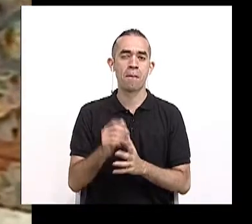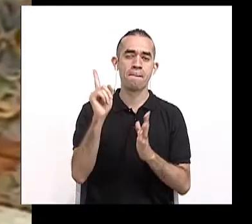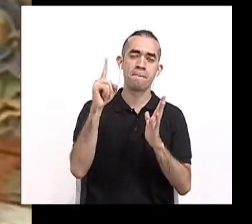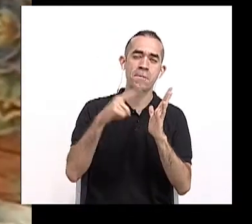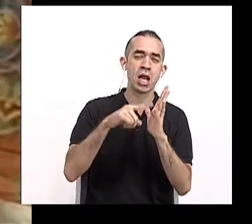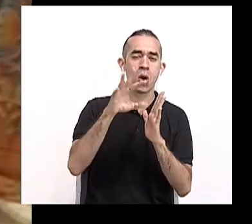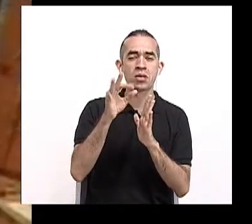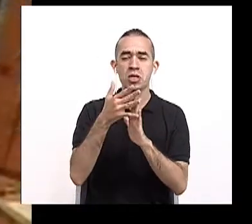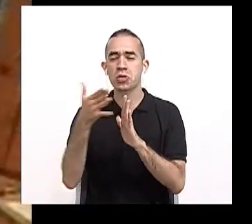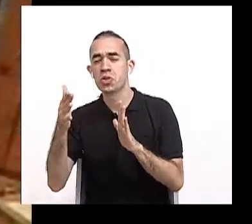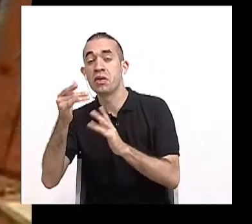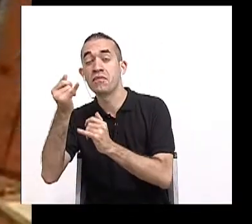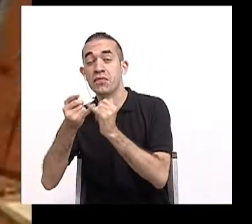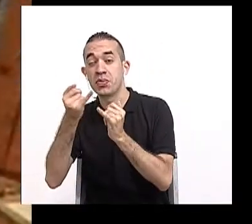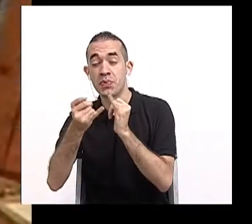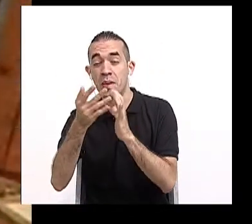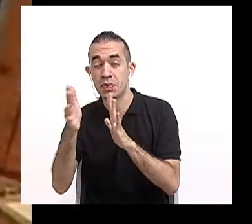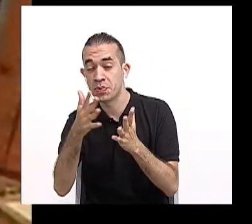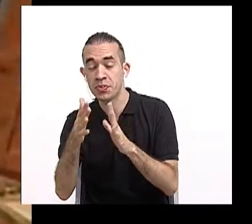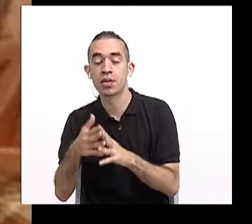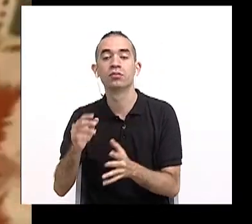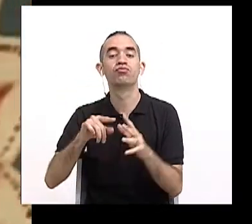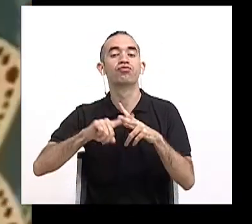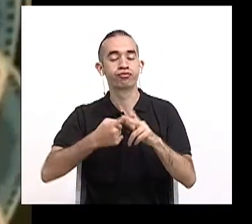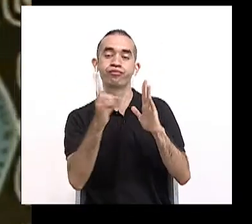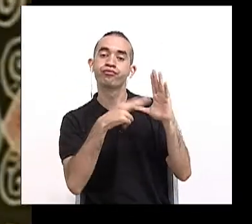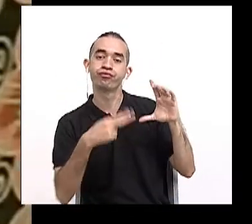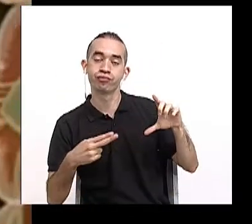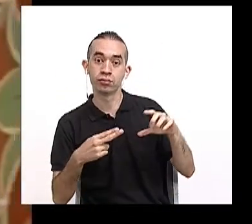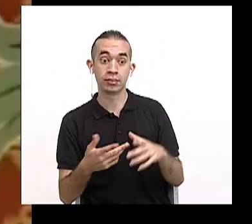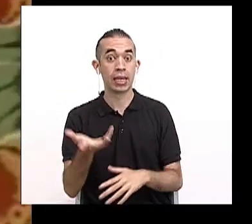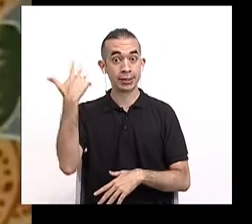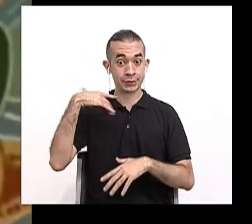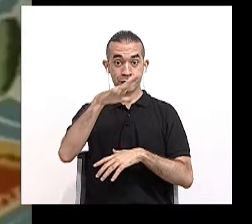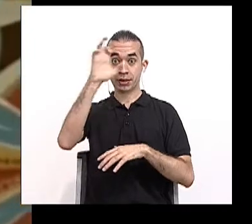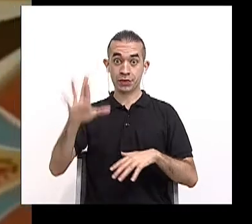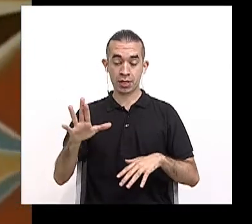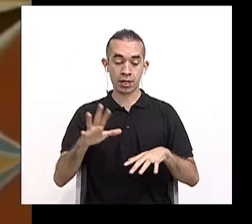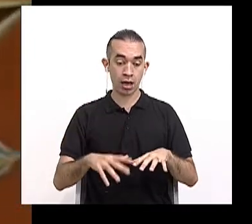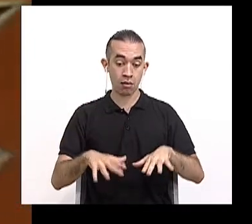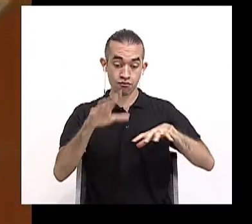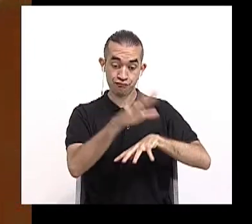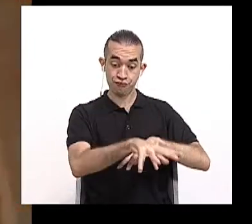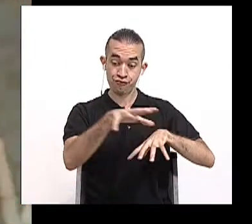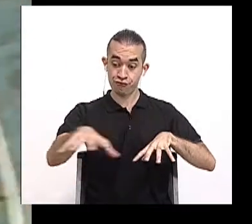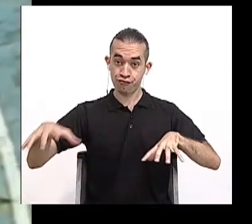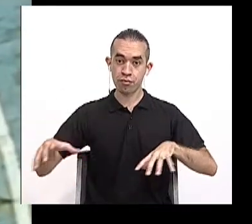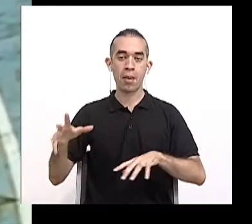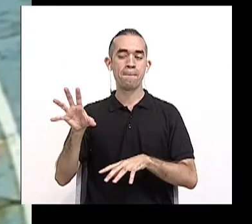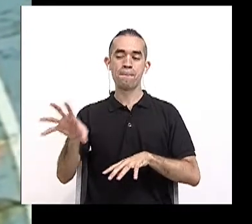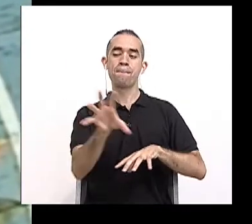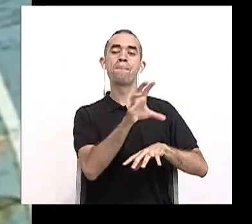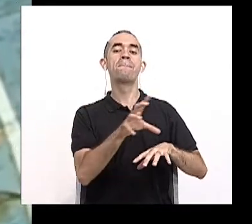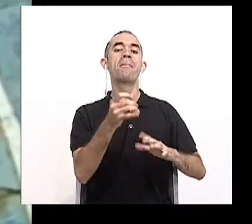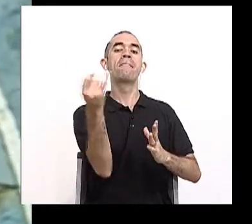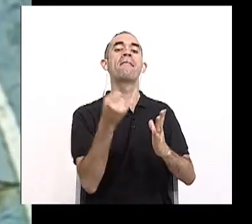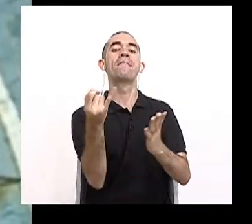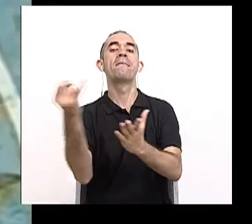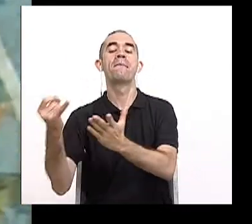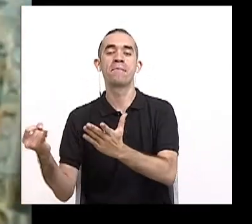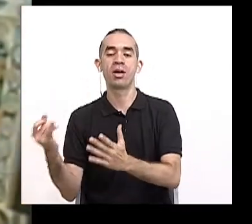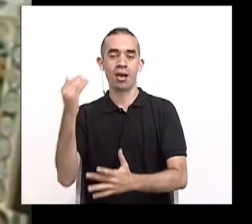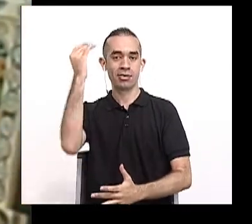Originally, each region of Costa Rica had its own particular design, enabling the identification of the